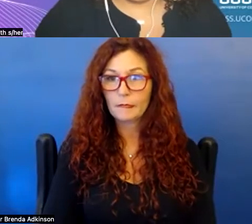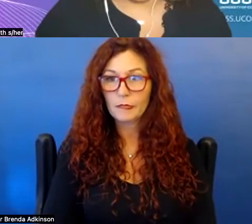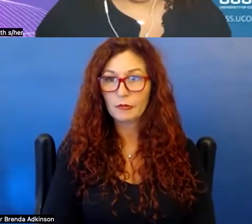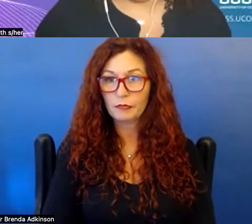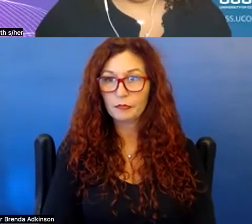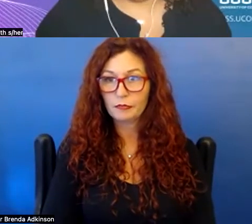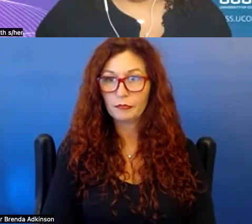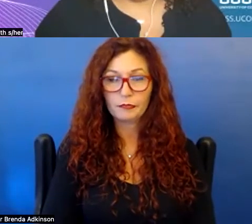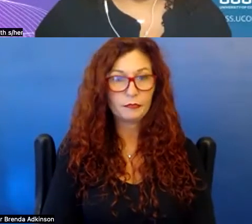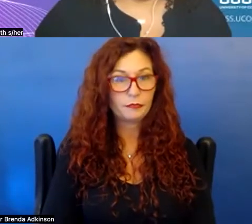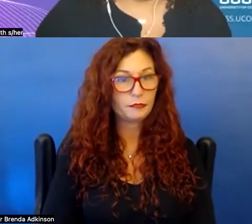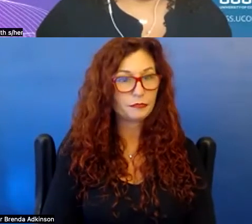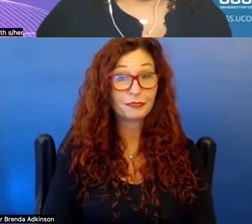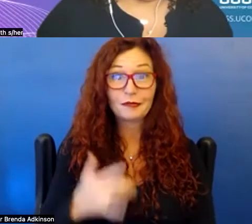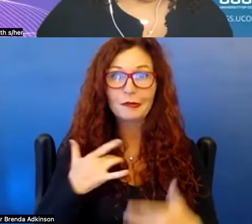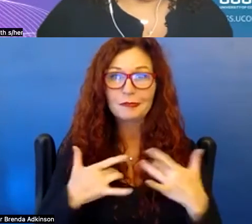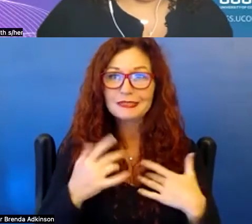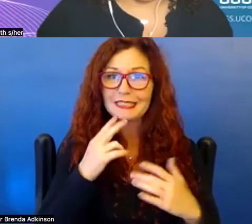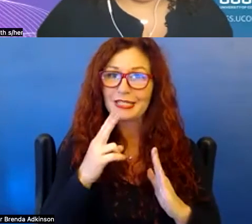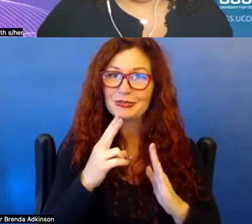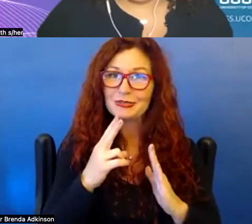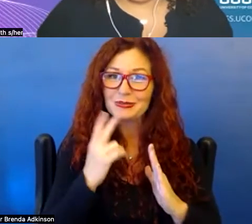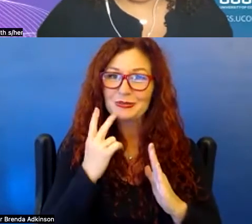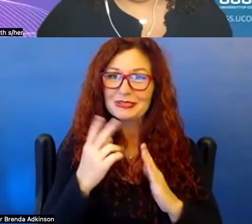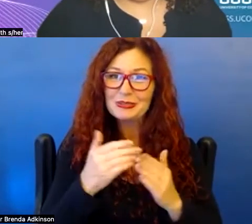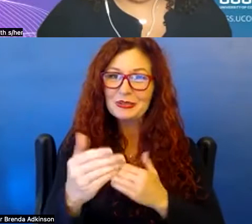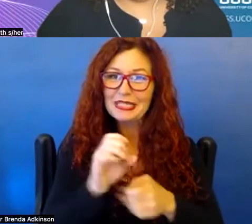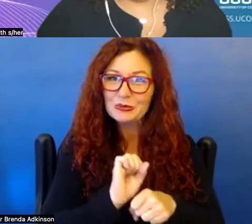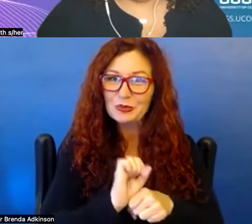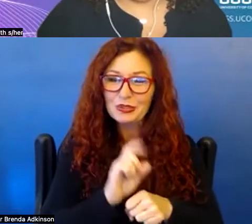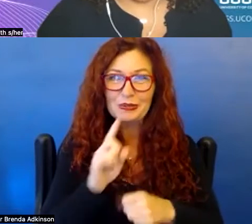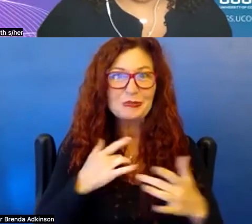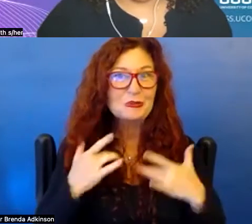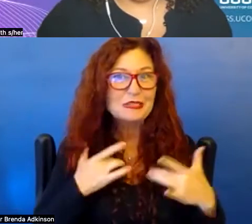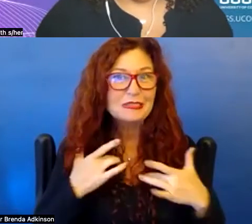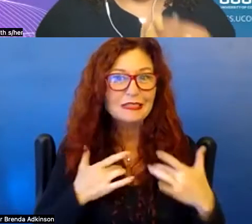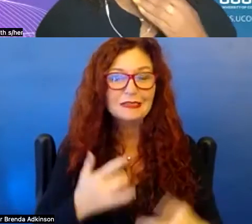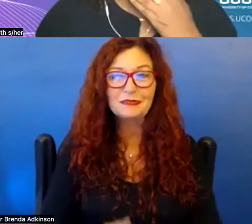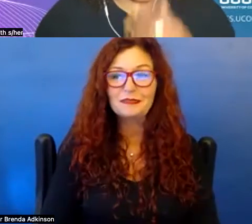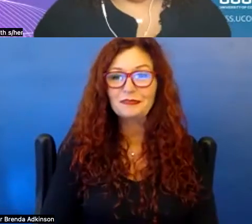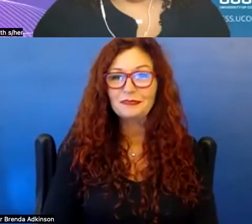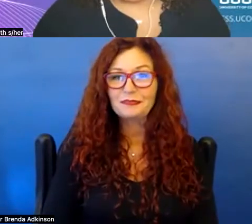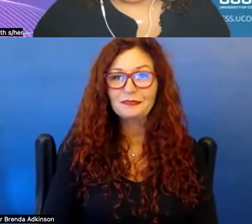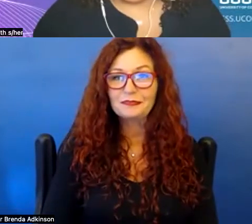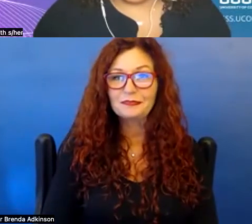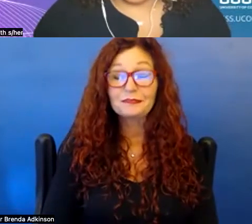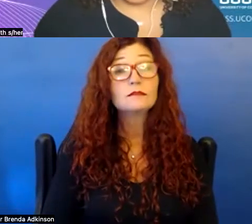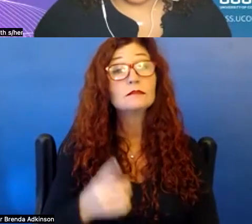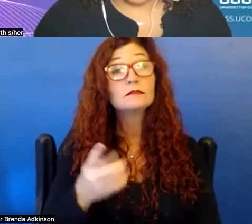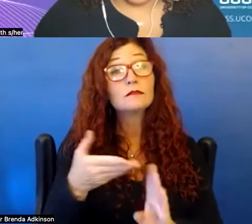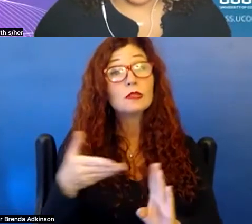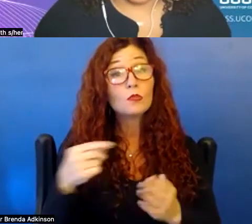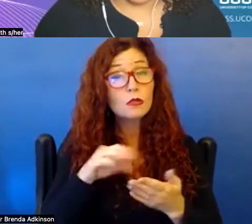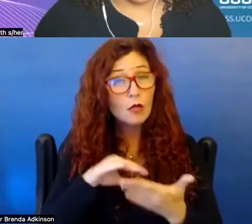I can't wait to read your work. I feel like it's so necessary. I mean, one of the things that I learned was that, you know,